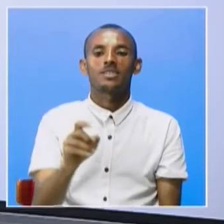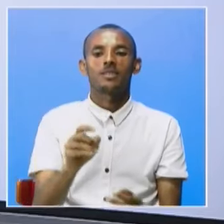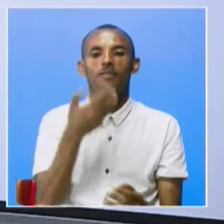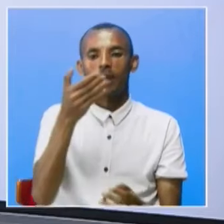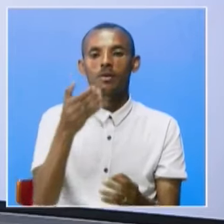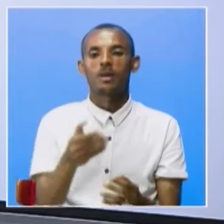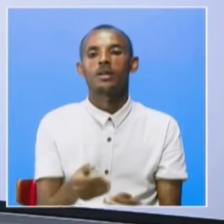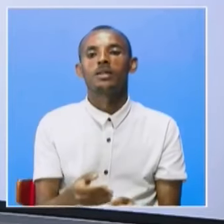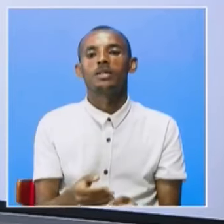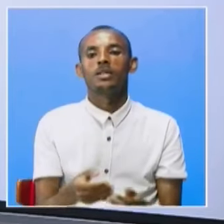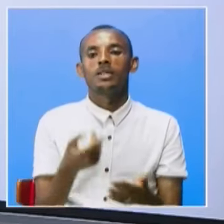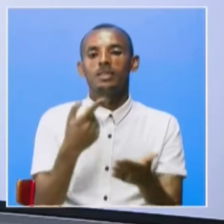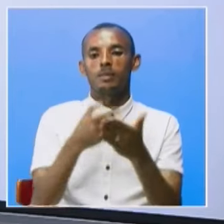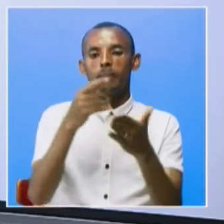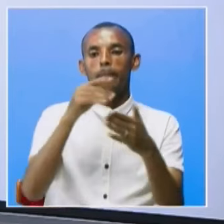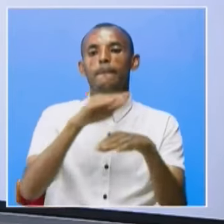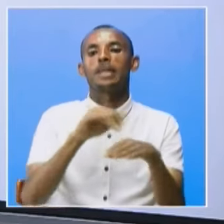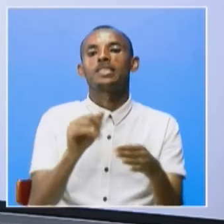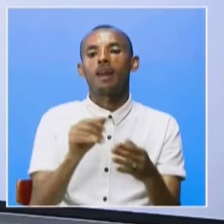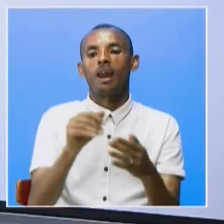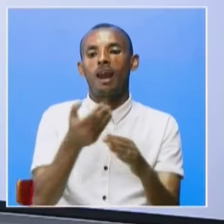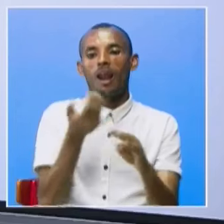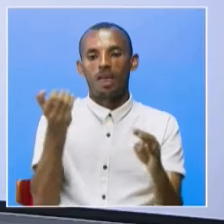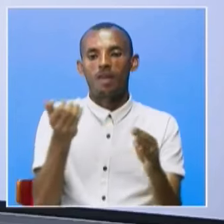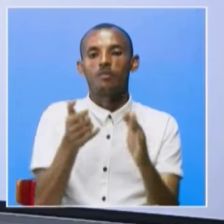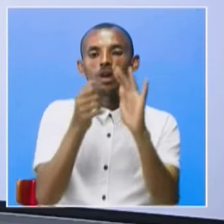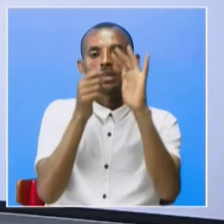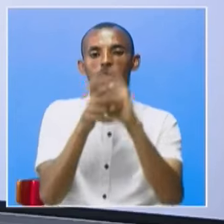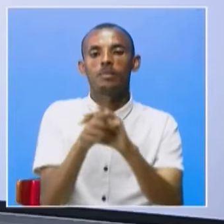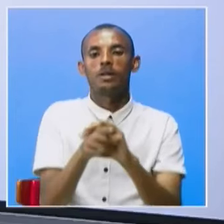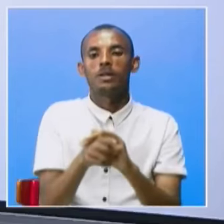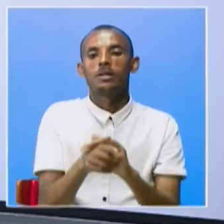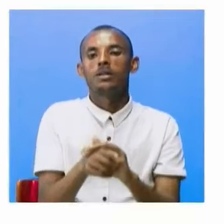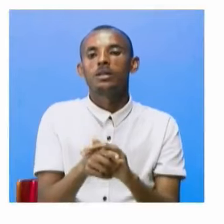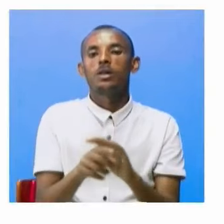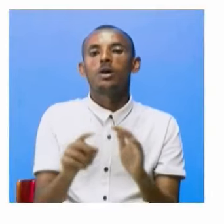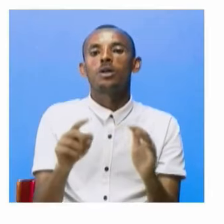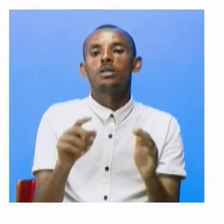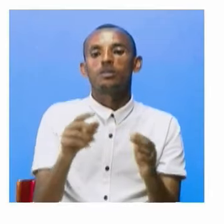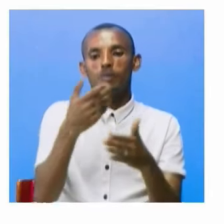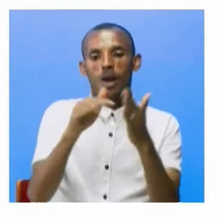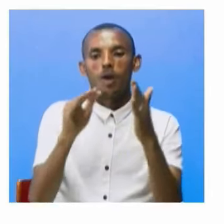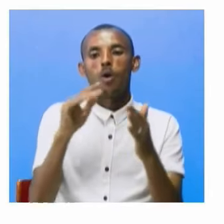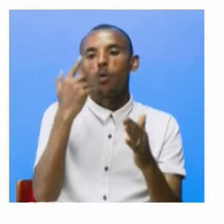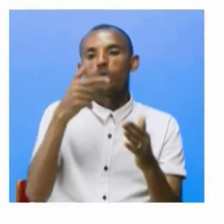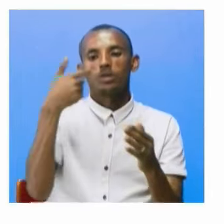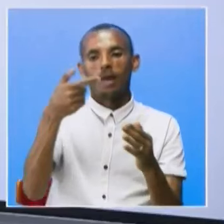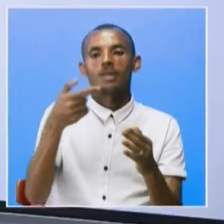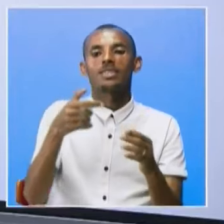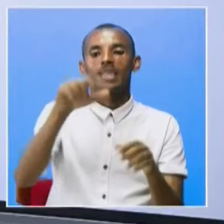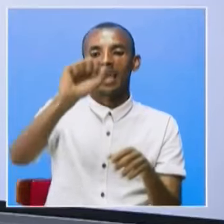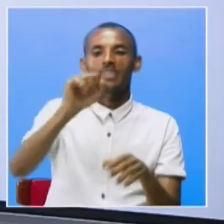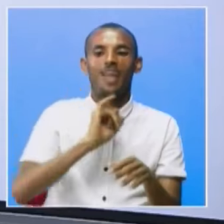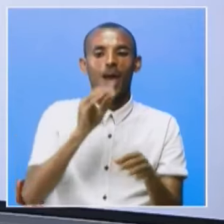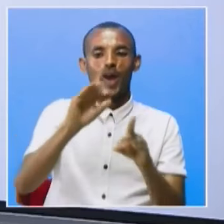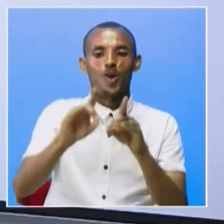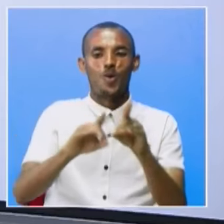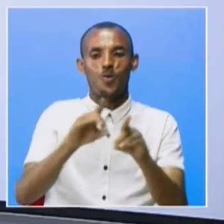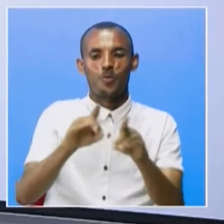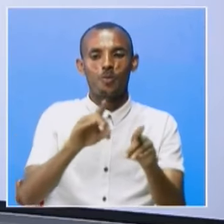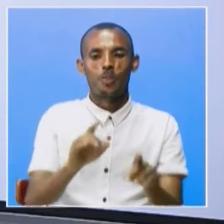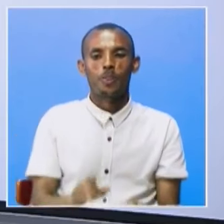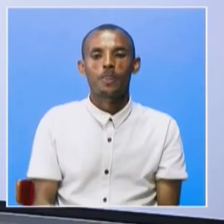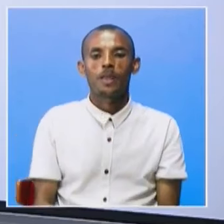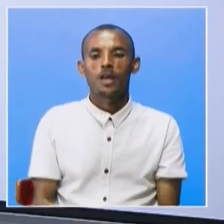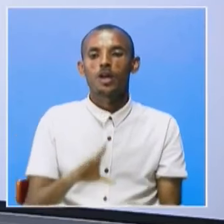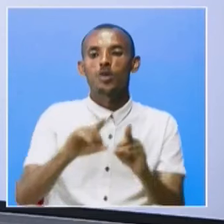Those that we have mentioned earlier, yes? For example, for someone who says, yes, I do, okay? I say to you, do